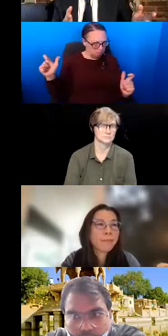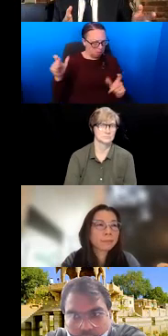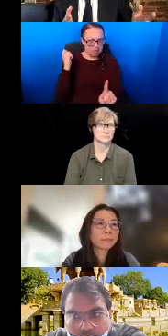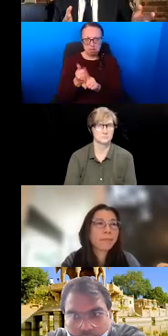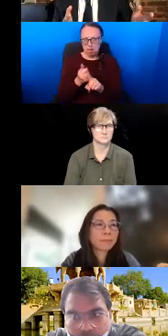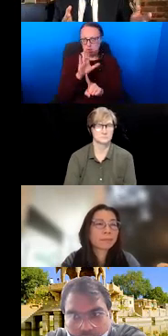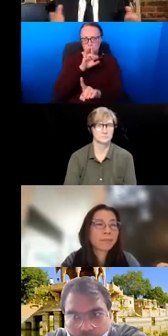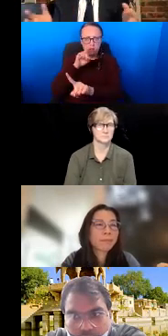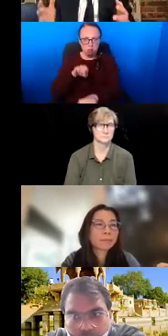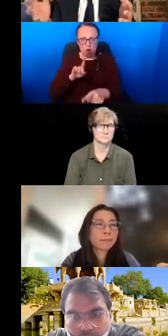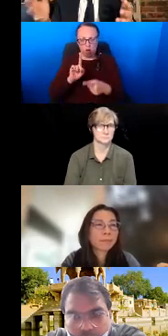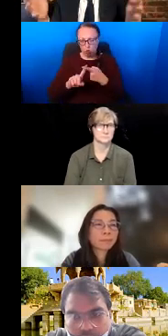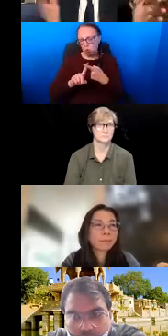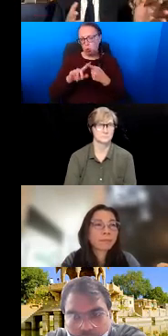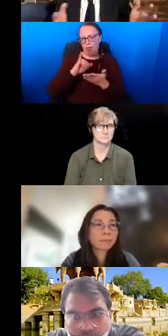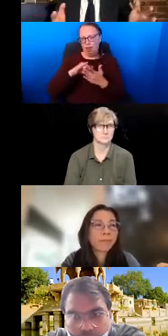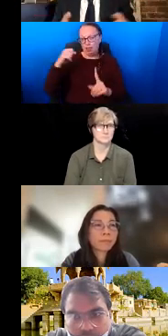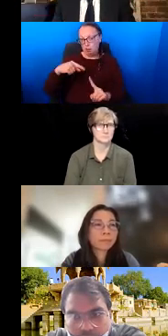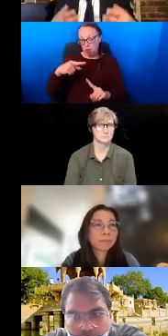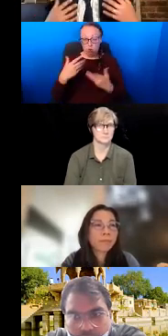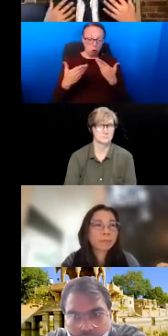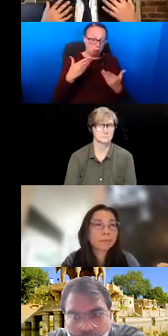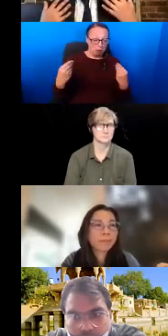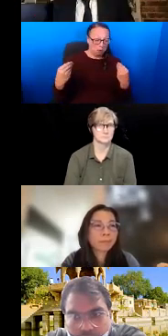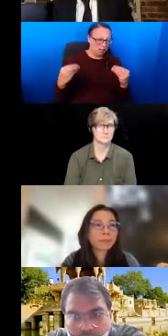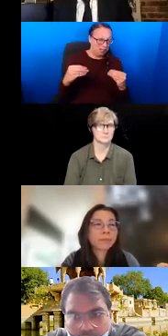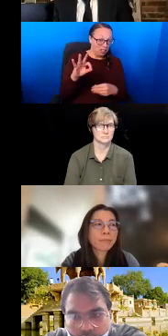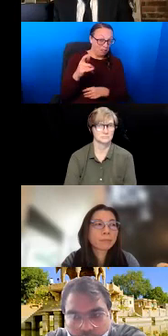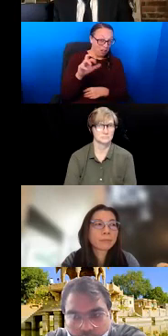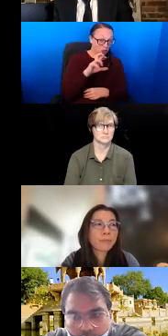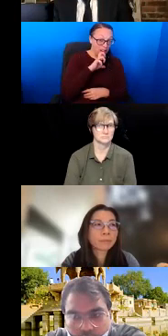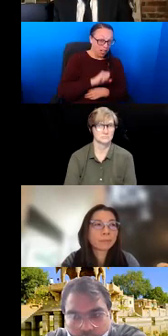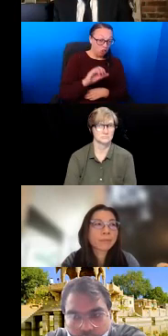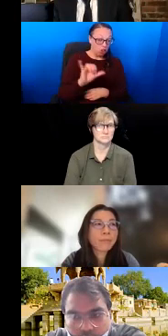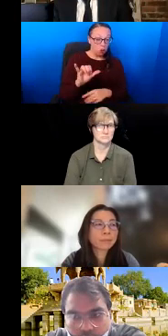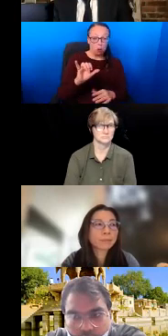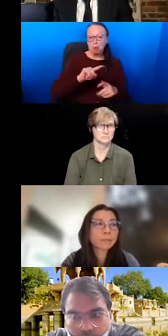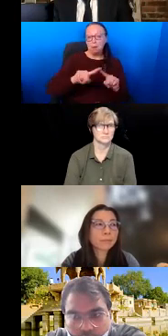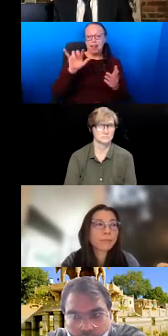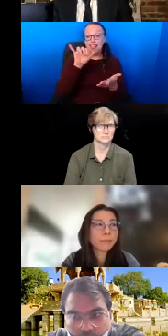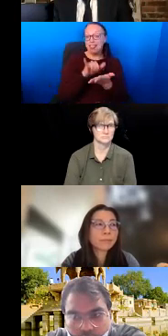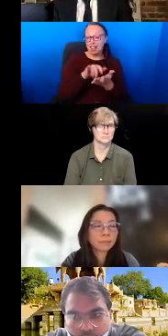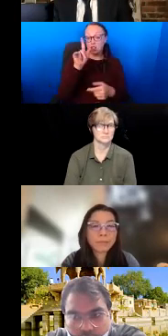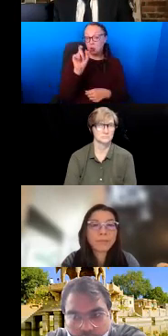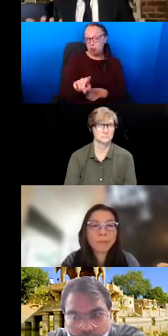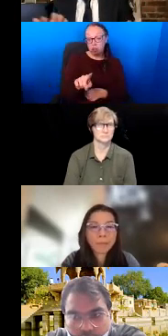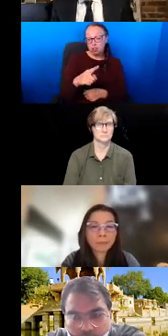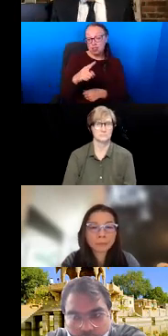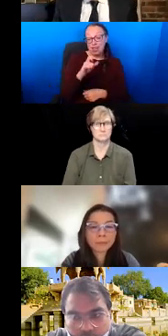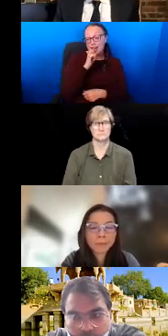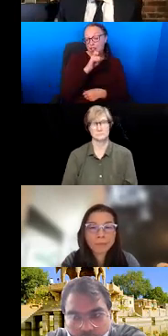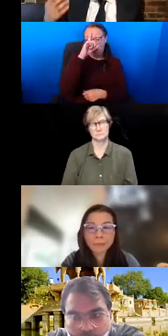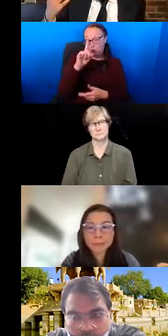to brain stimulation. So maybe as a plasticity factor, age is too, but that's an empirical question that I don't think has been sorted out in persons with aphasia. To